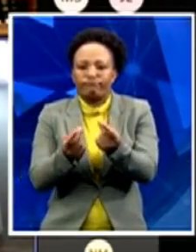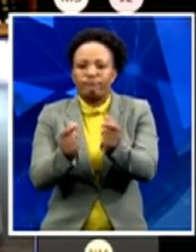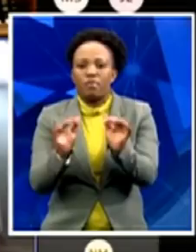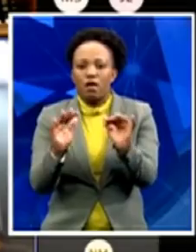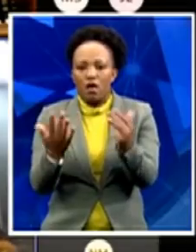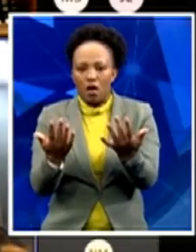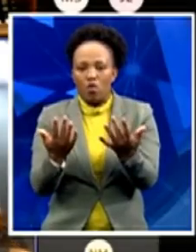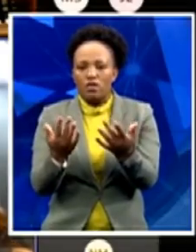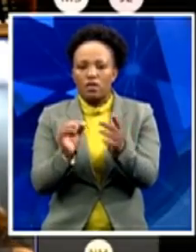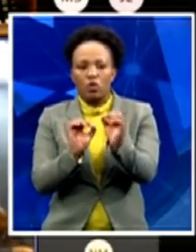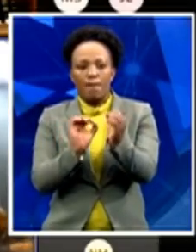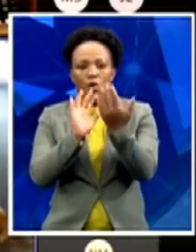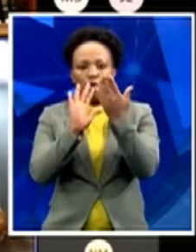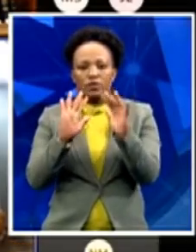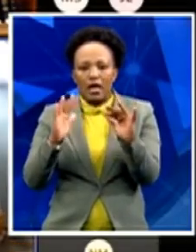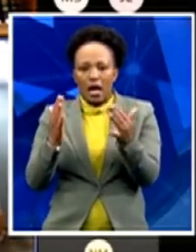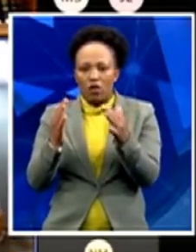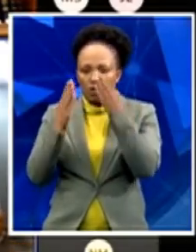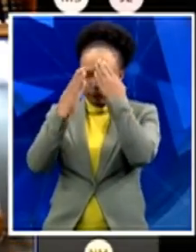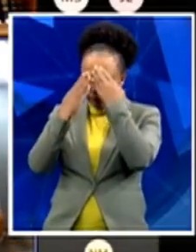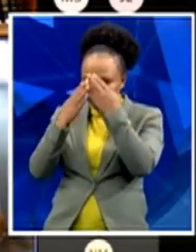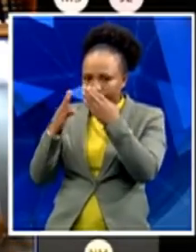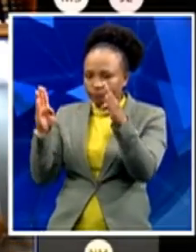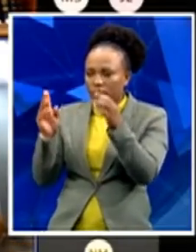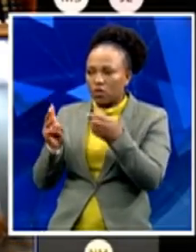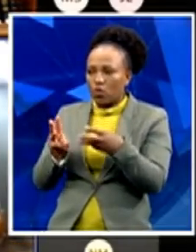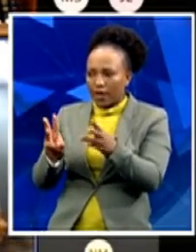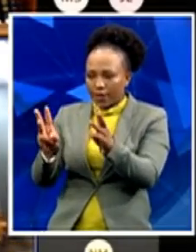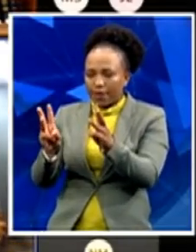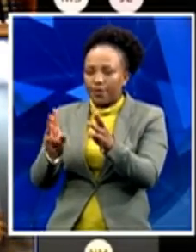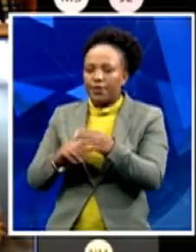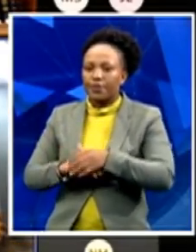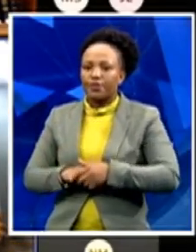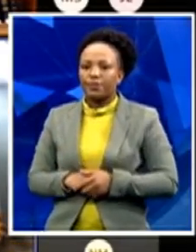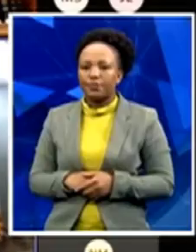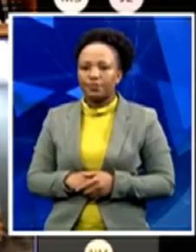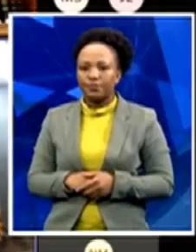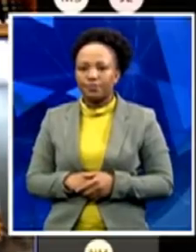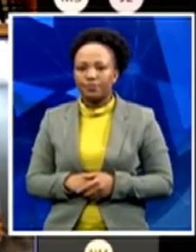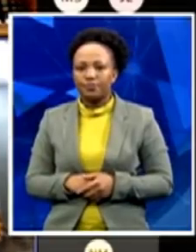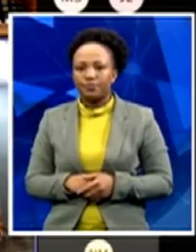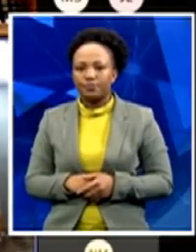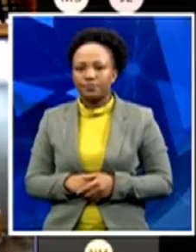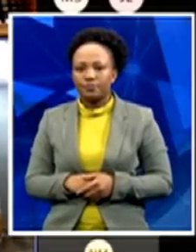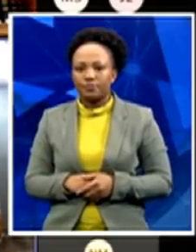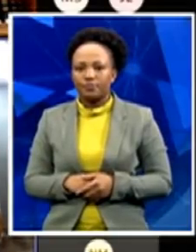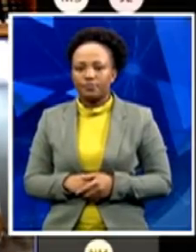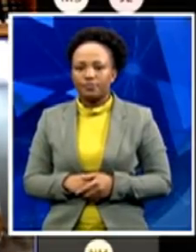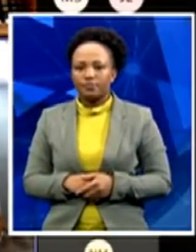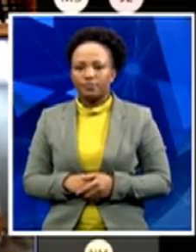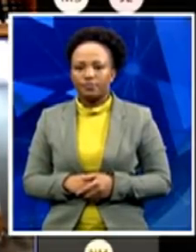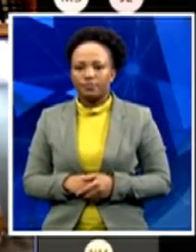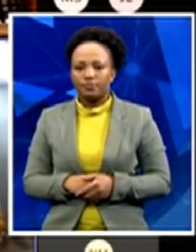fashion. But if I could, with respect, get indication from the court